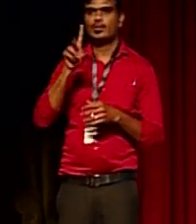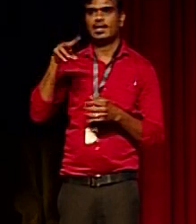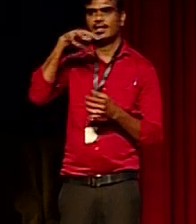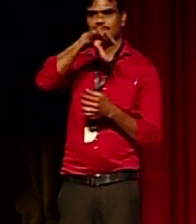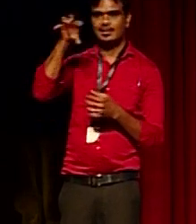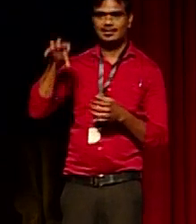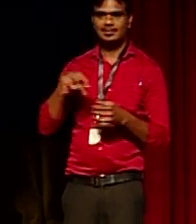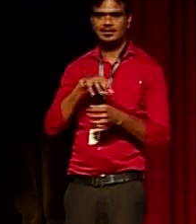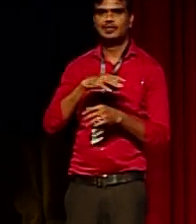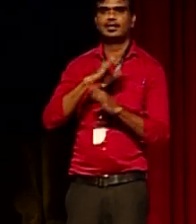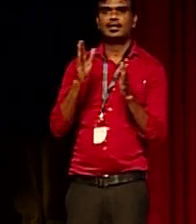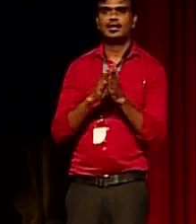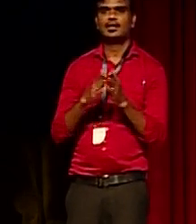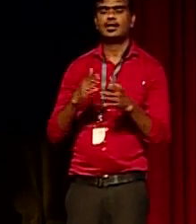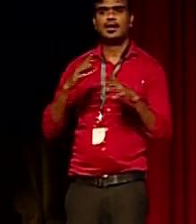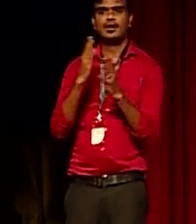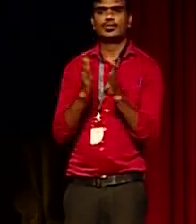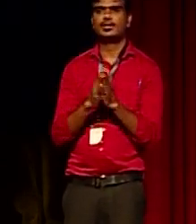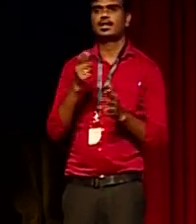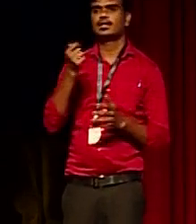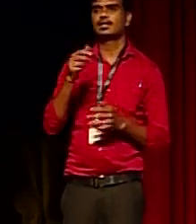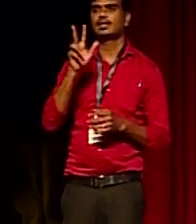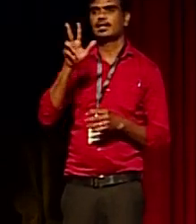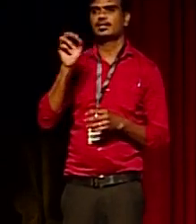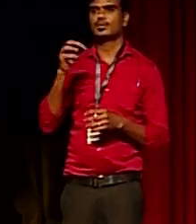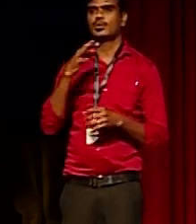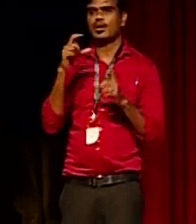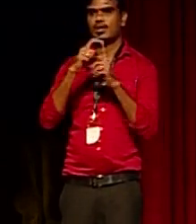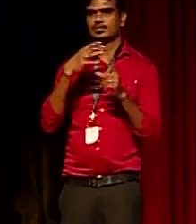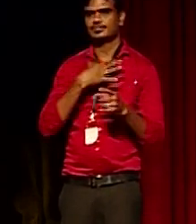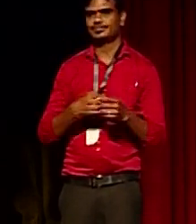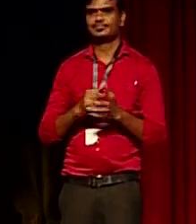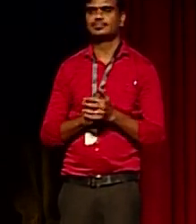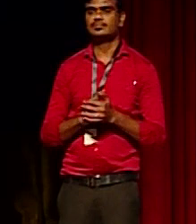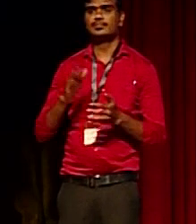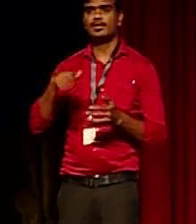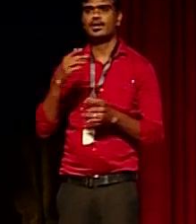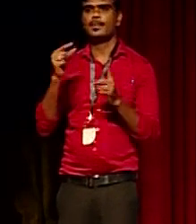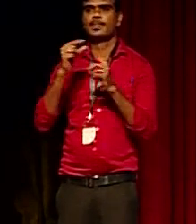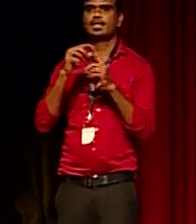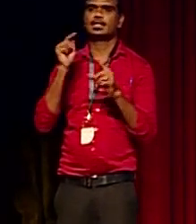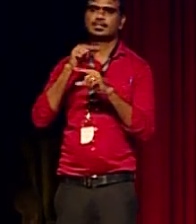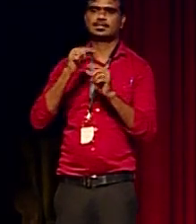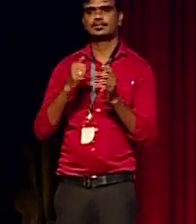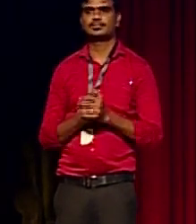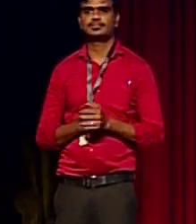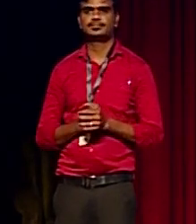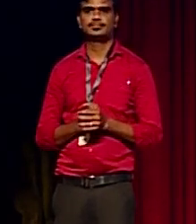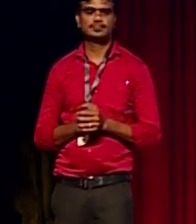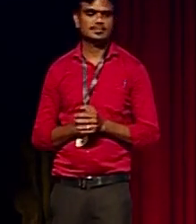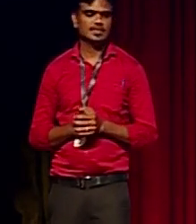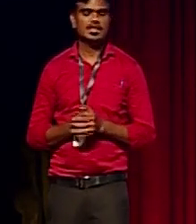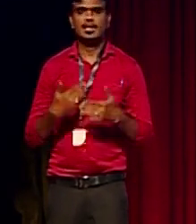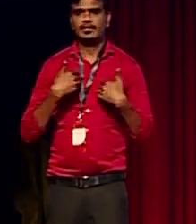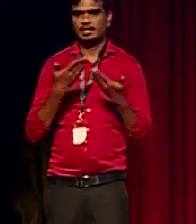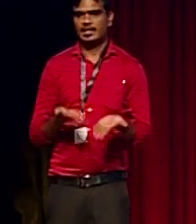countries, and it costs $80. It's made of acetyl polymer and is injection molded.